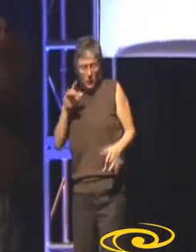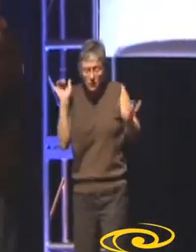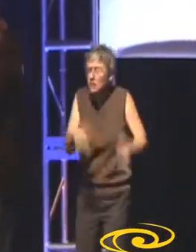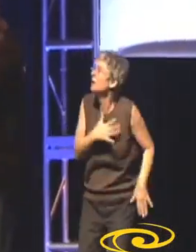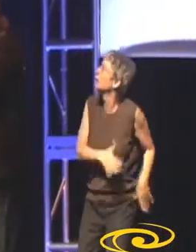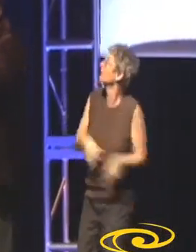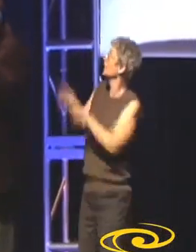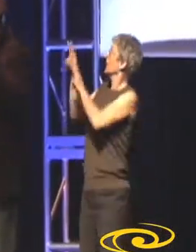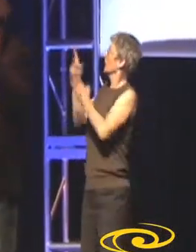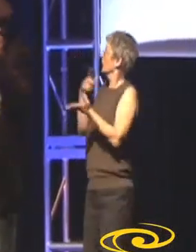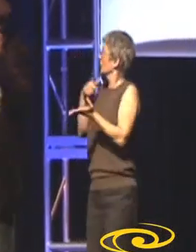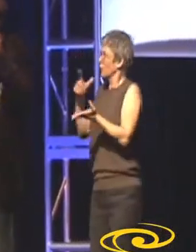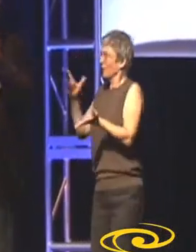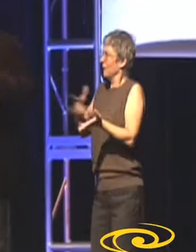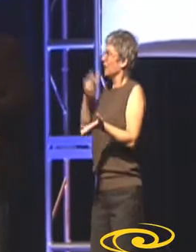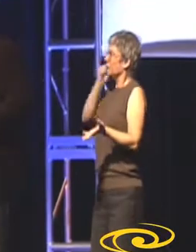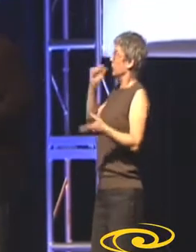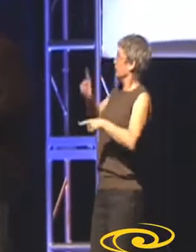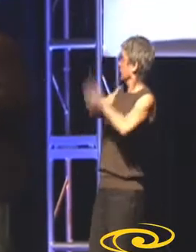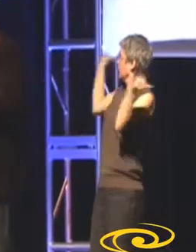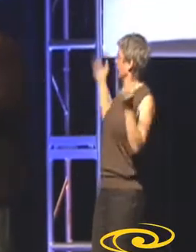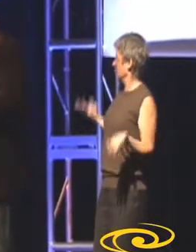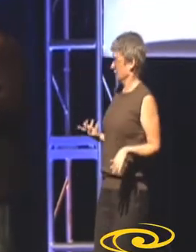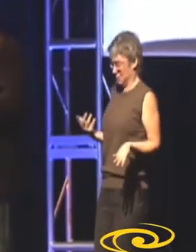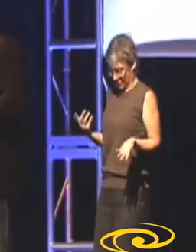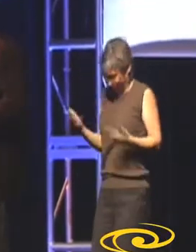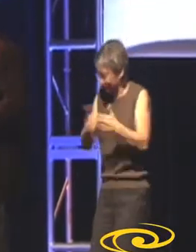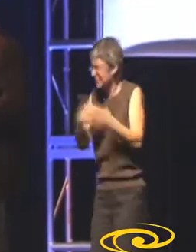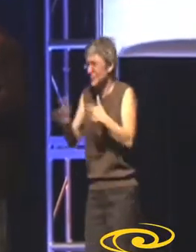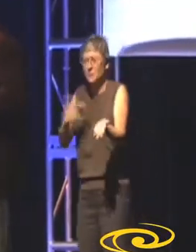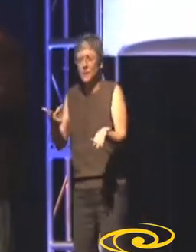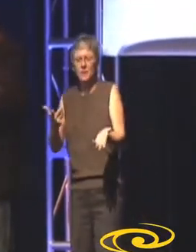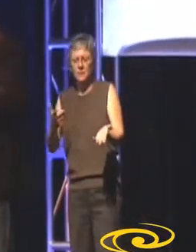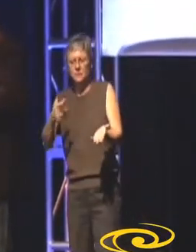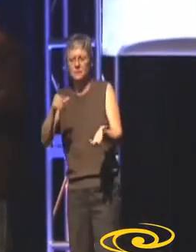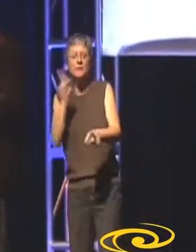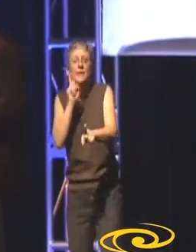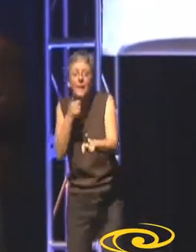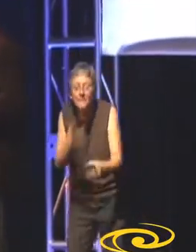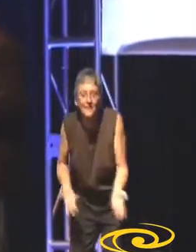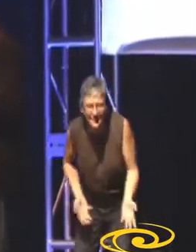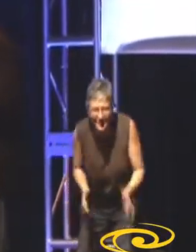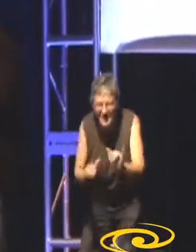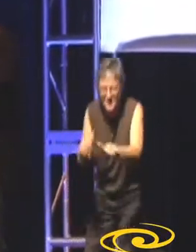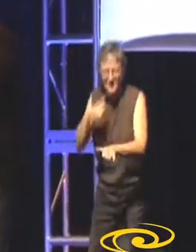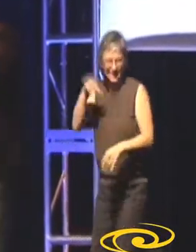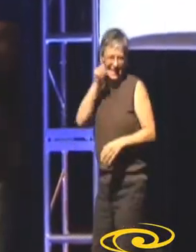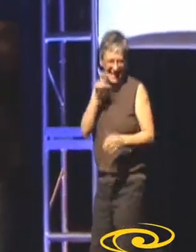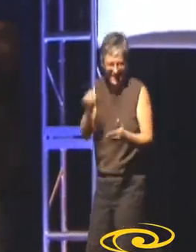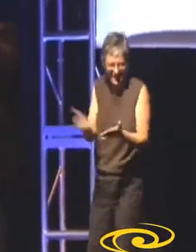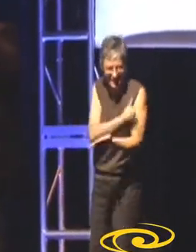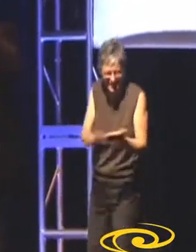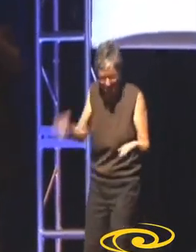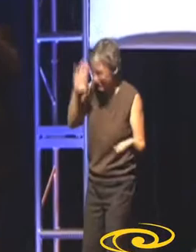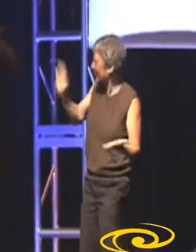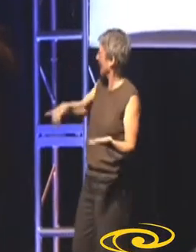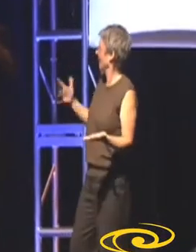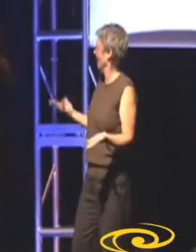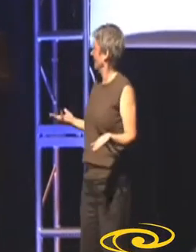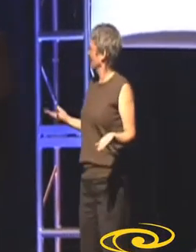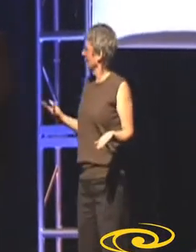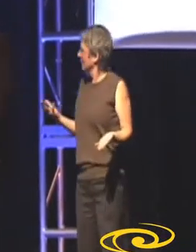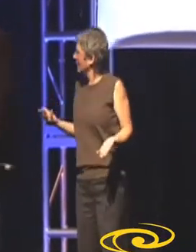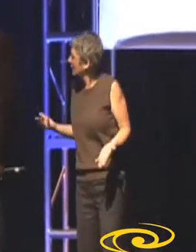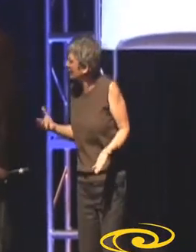institutional racism. The women of color always been involved. So stop discriminatin' and get the problem solved.